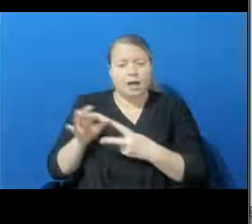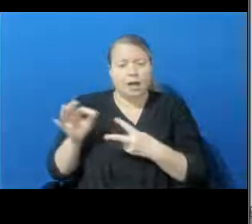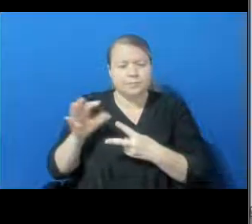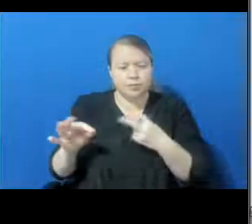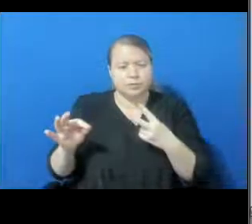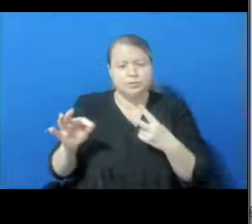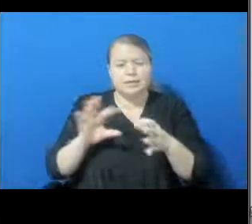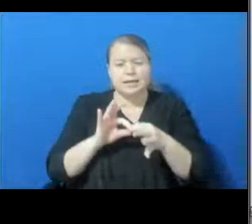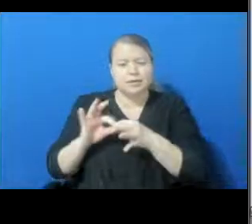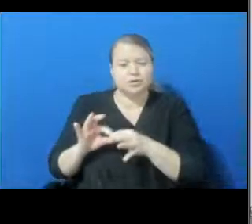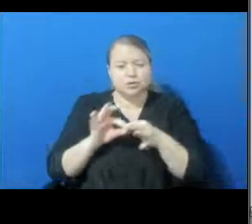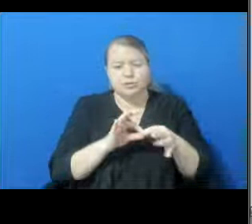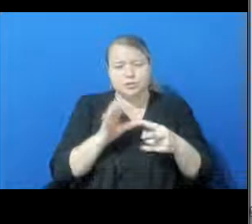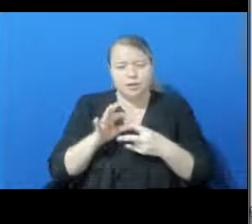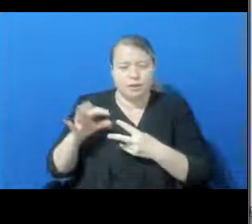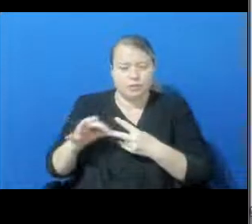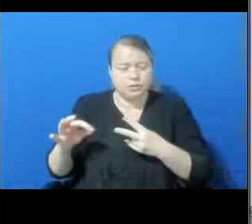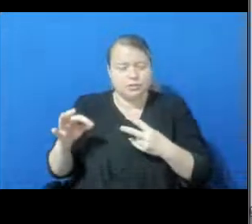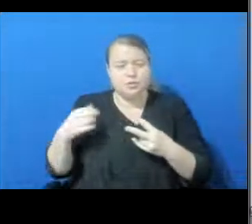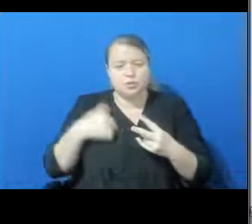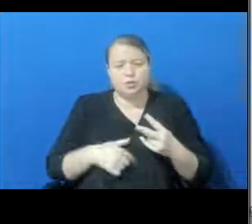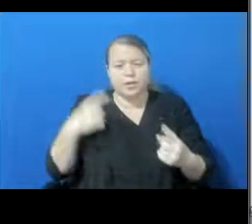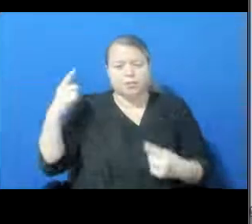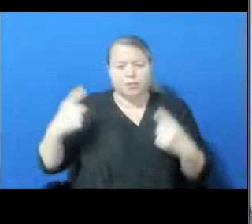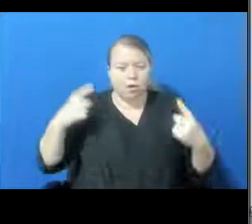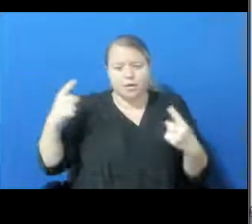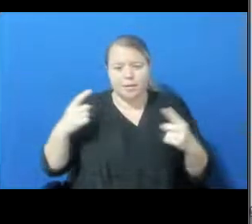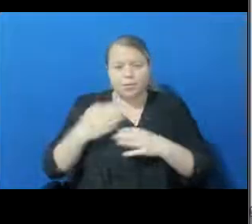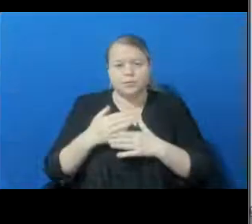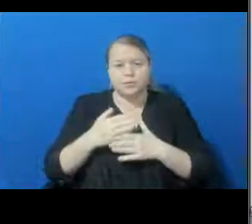considered for this connection between